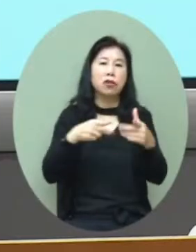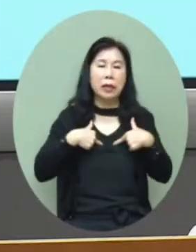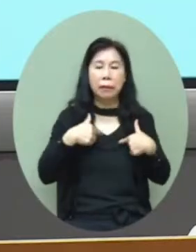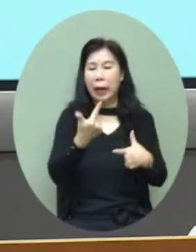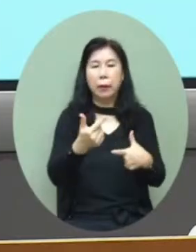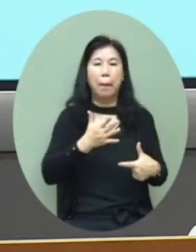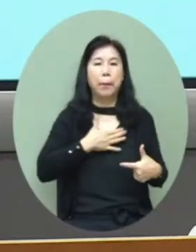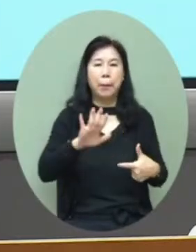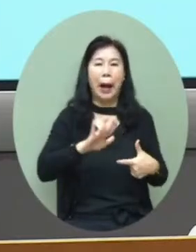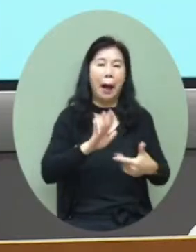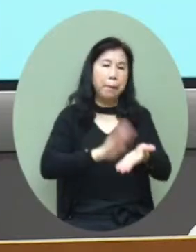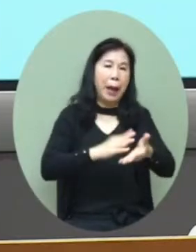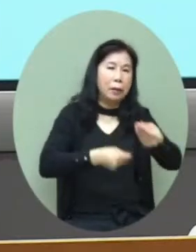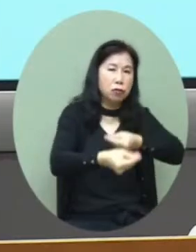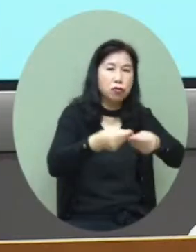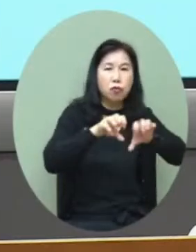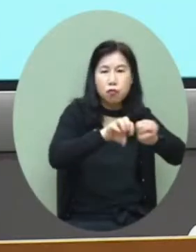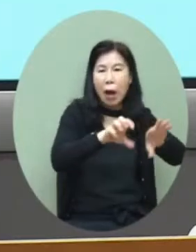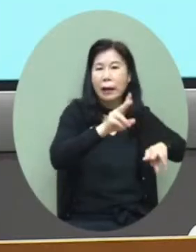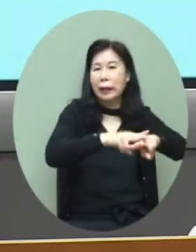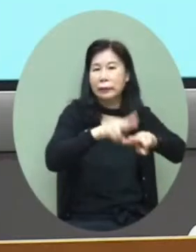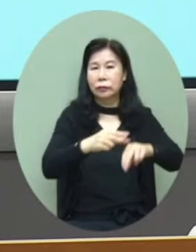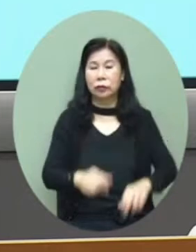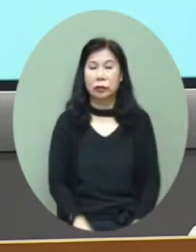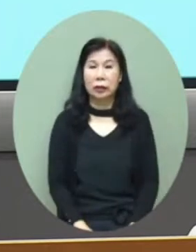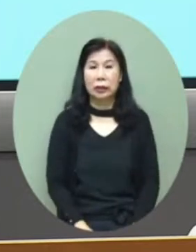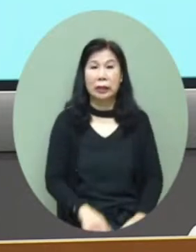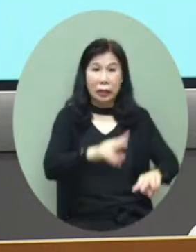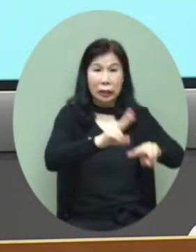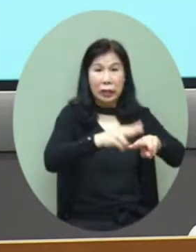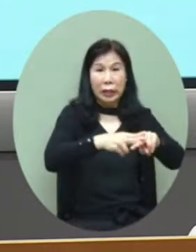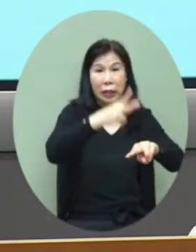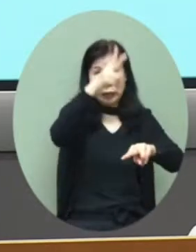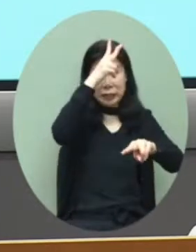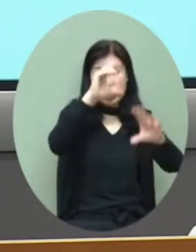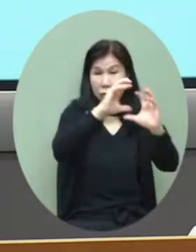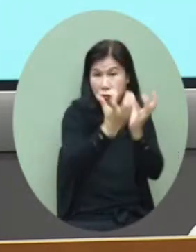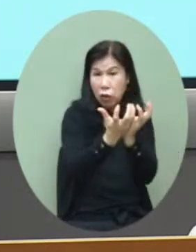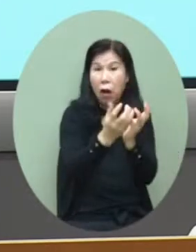We want to give them confidence